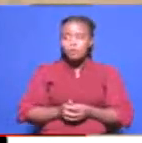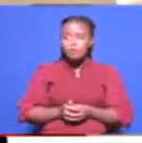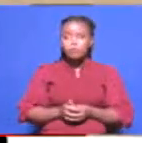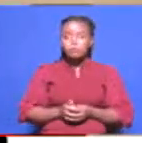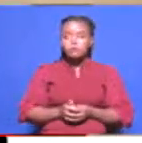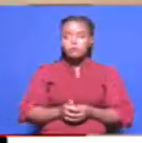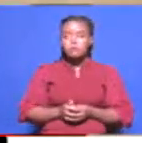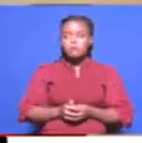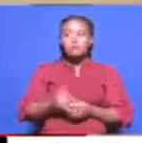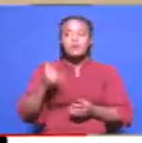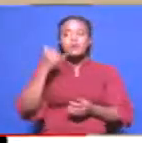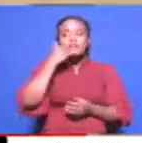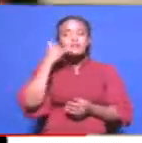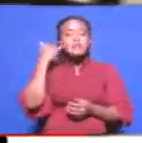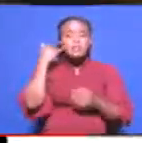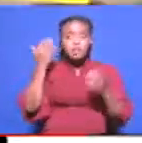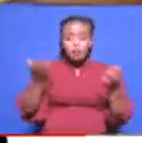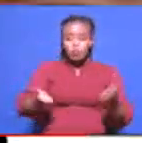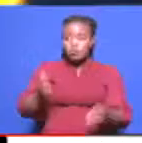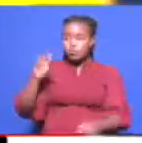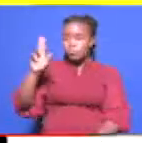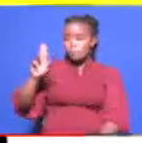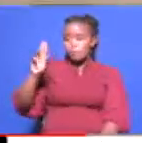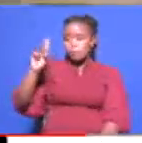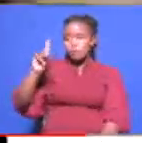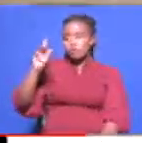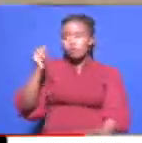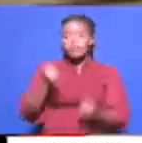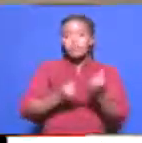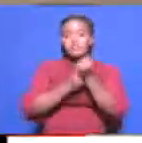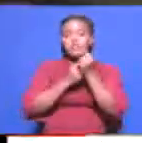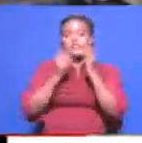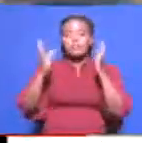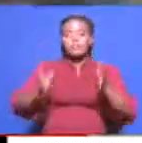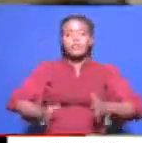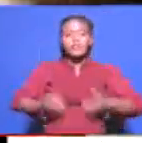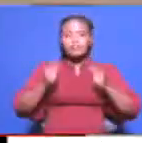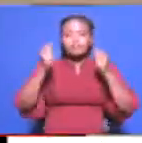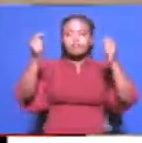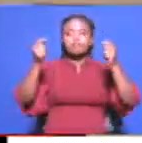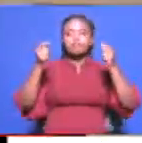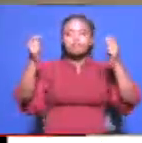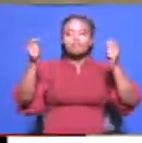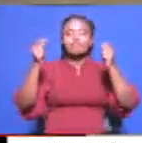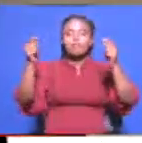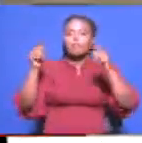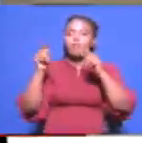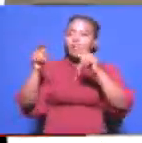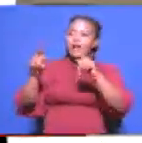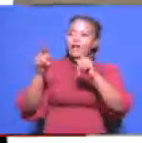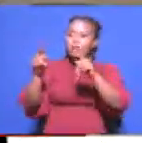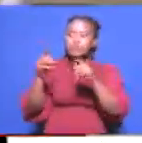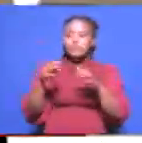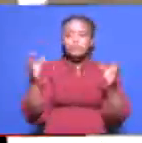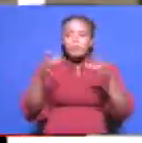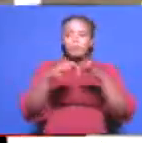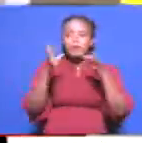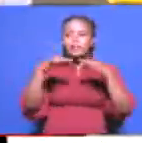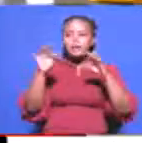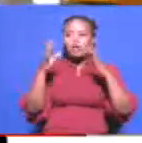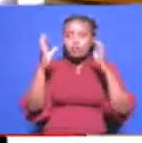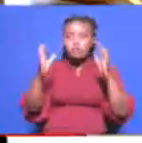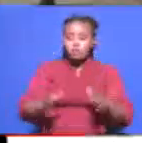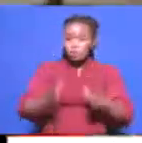In Nakuru, UDA aspirants and supporters took to the streets accusing the incumbents and party officials of scheming